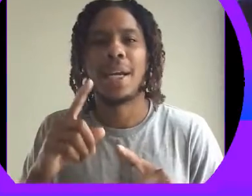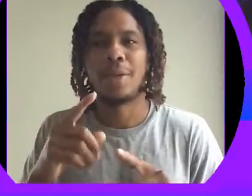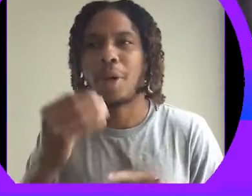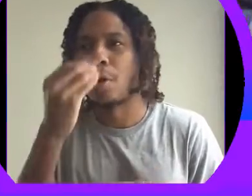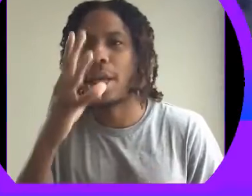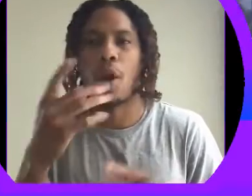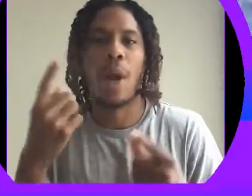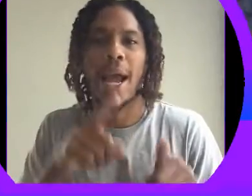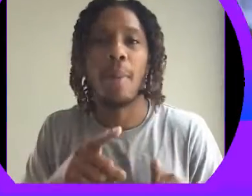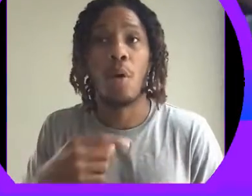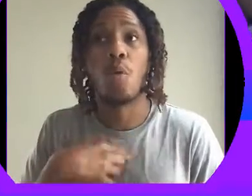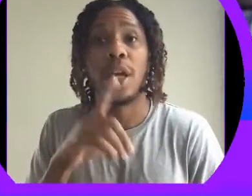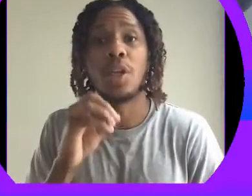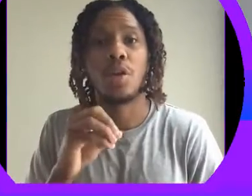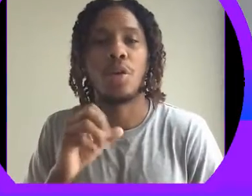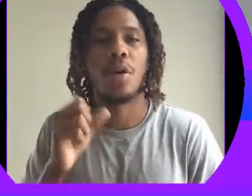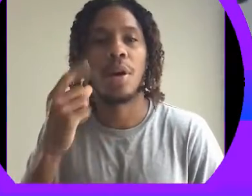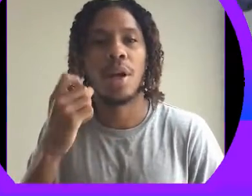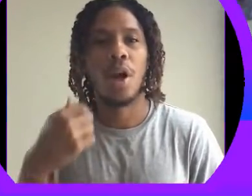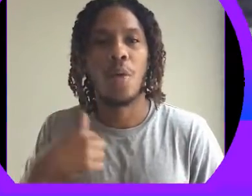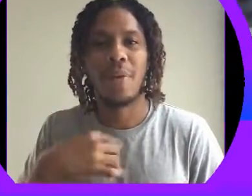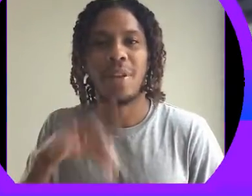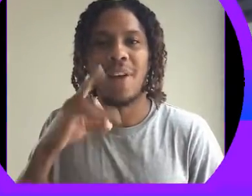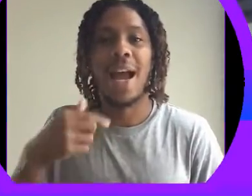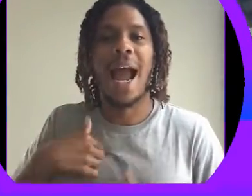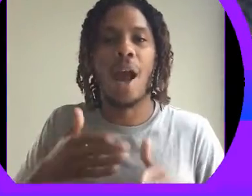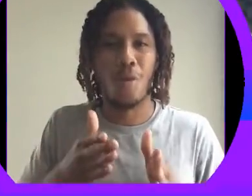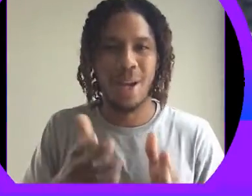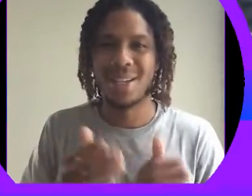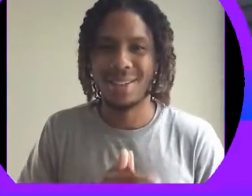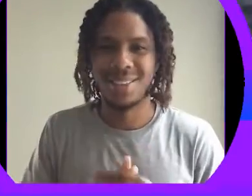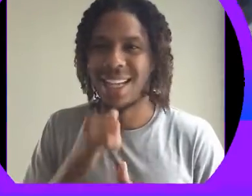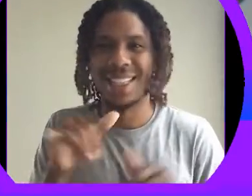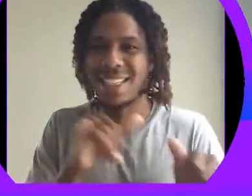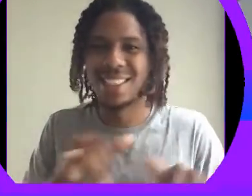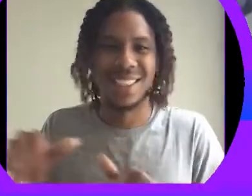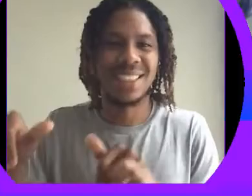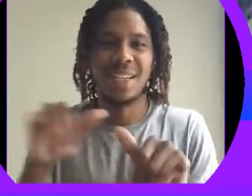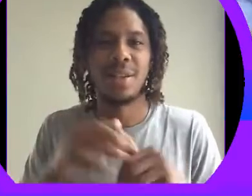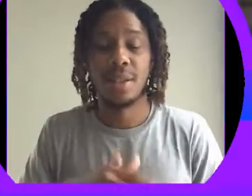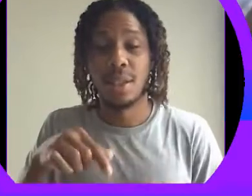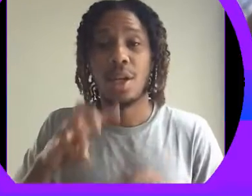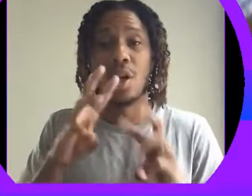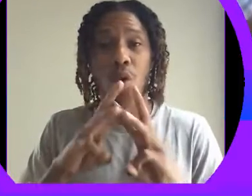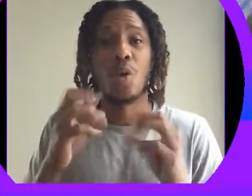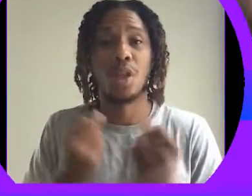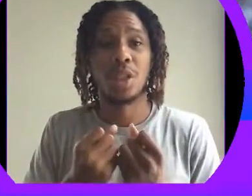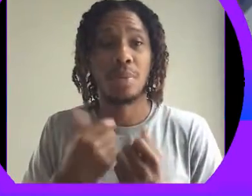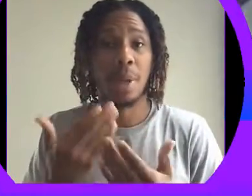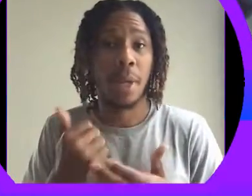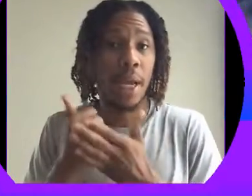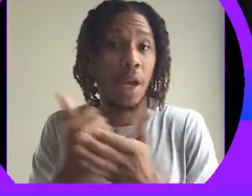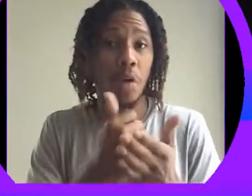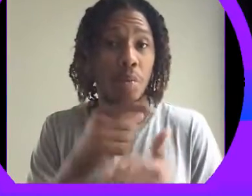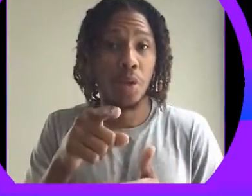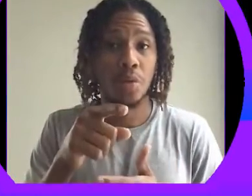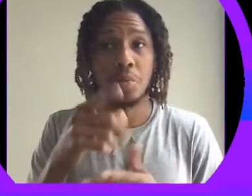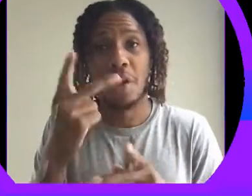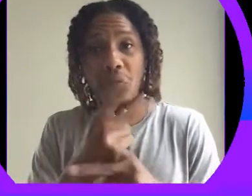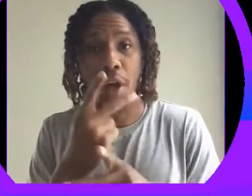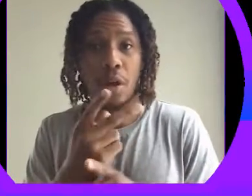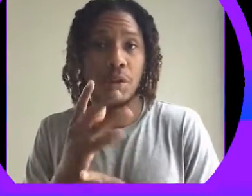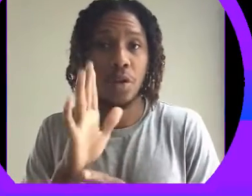care what happens to us, that we don't. We do. We have to find our way, and in this workshop I'm going to help you find your